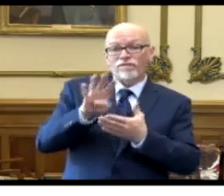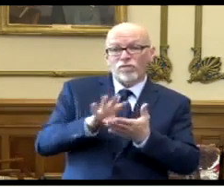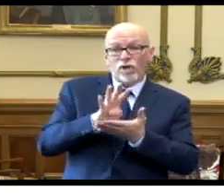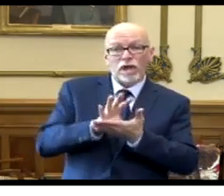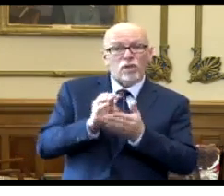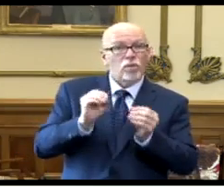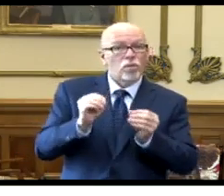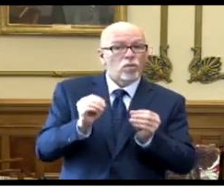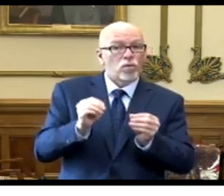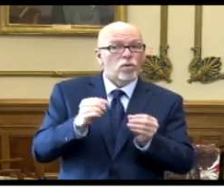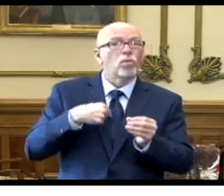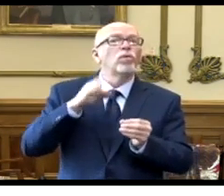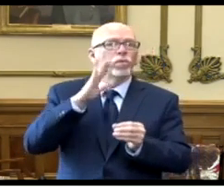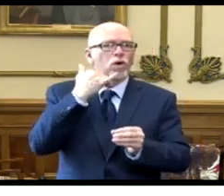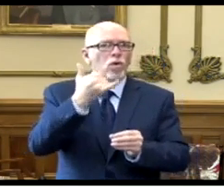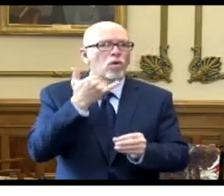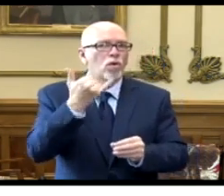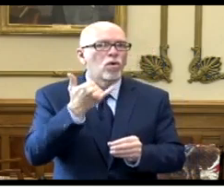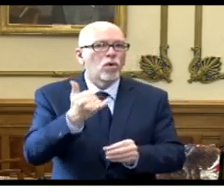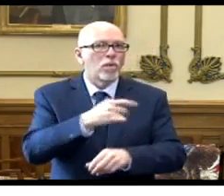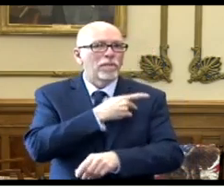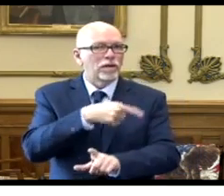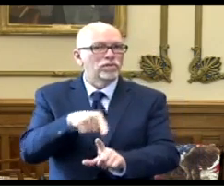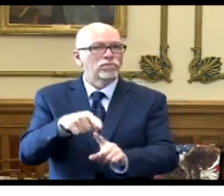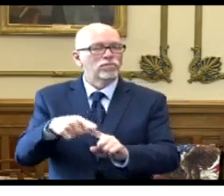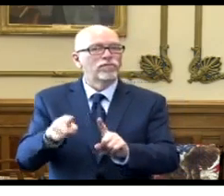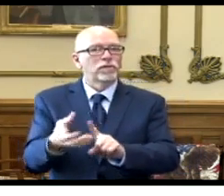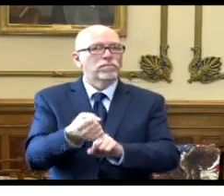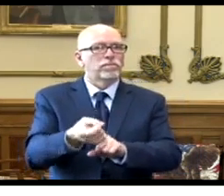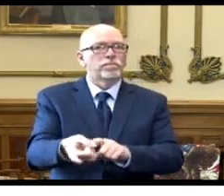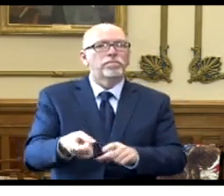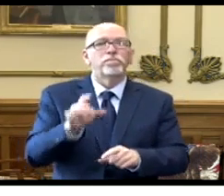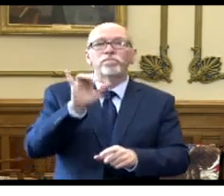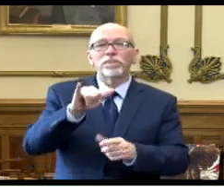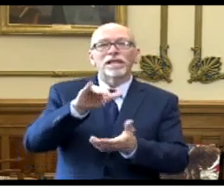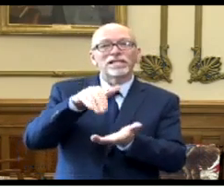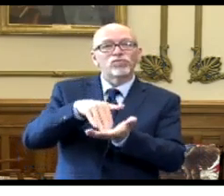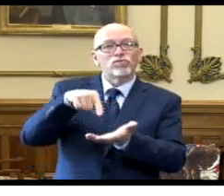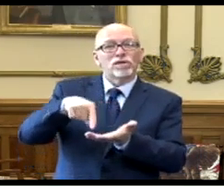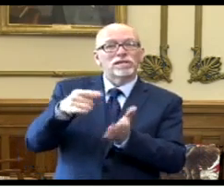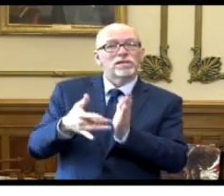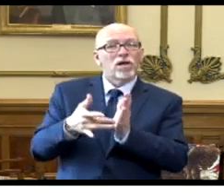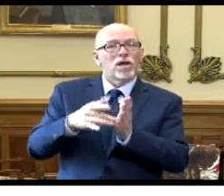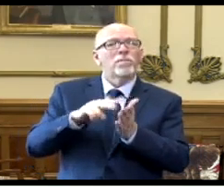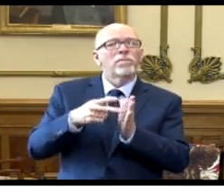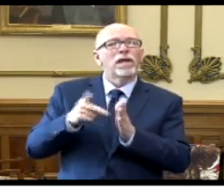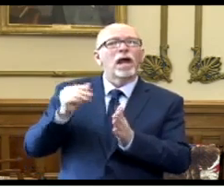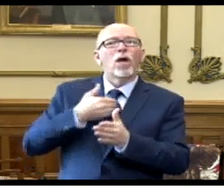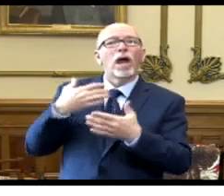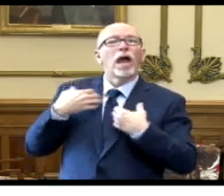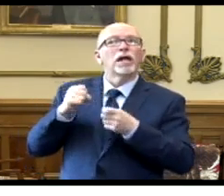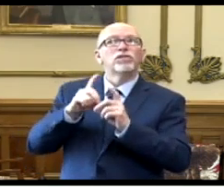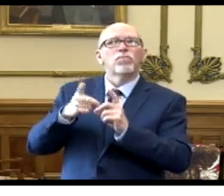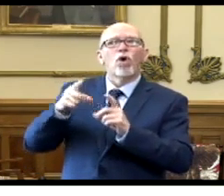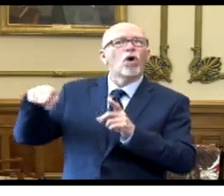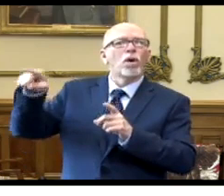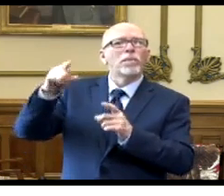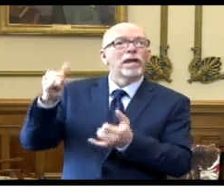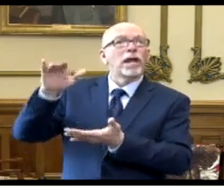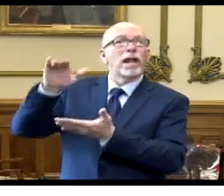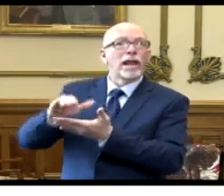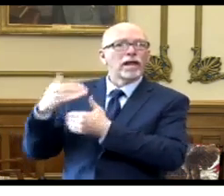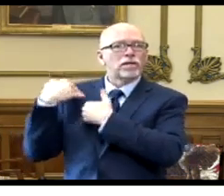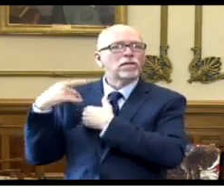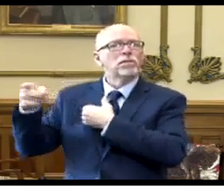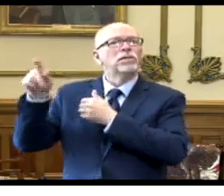we will begin to call the patient. This centralized technology-based system will free our local health departments up to focus on